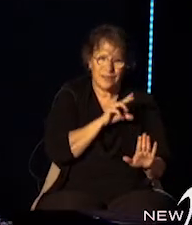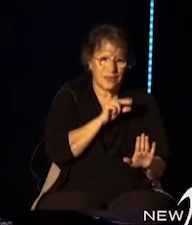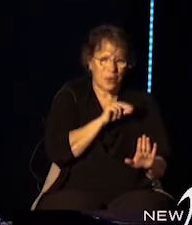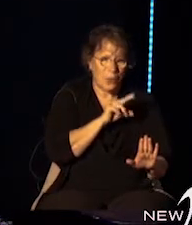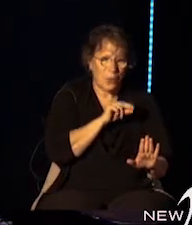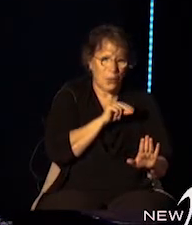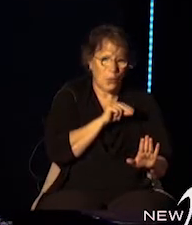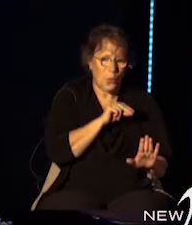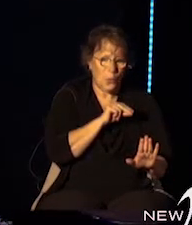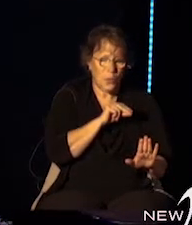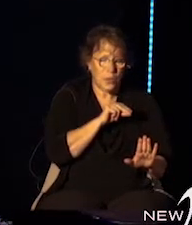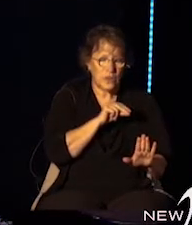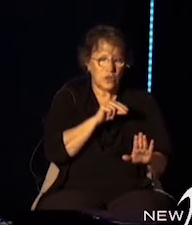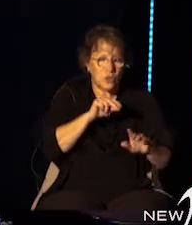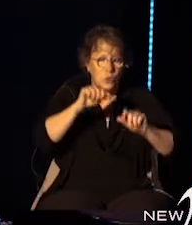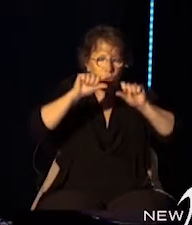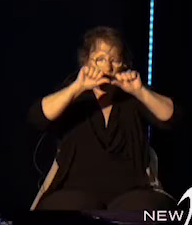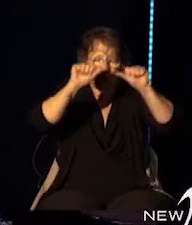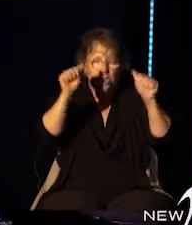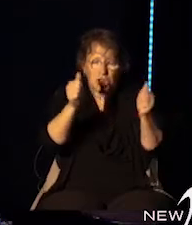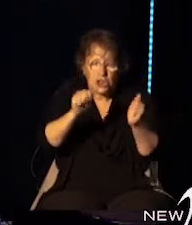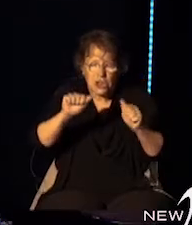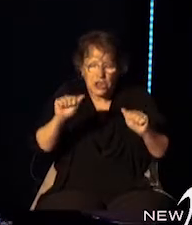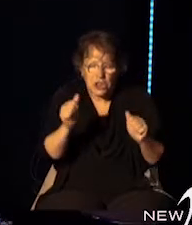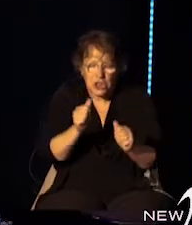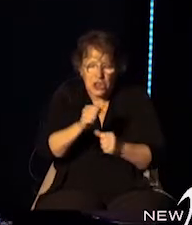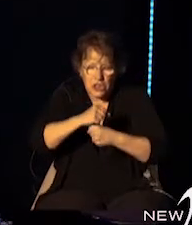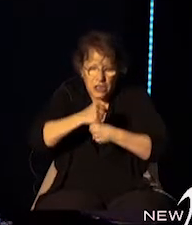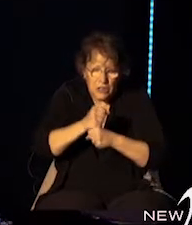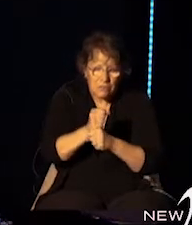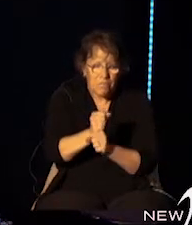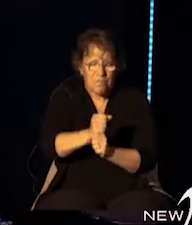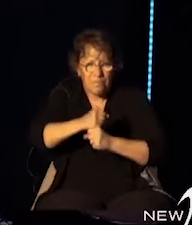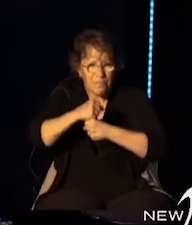It's to form us and to fashion our faith.